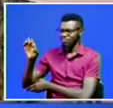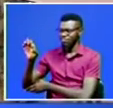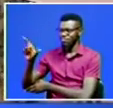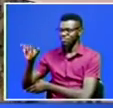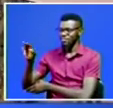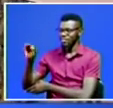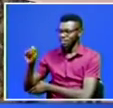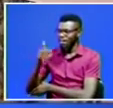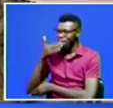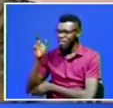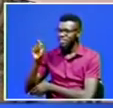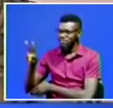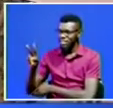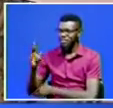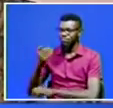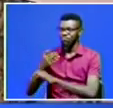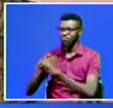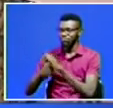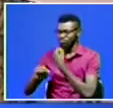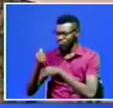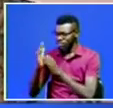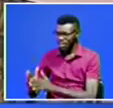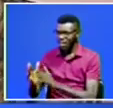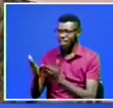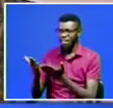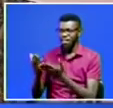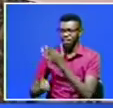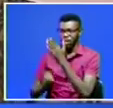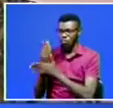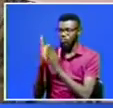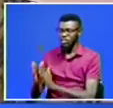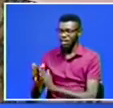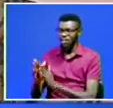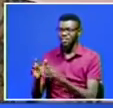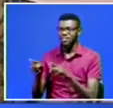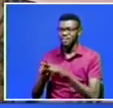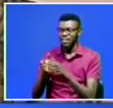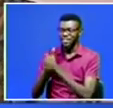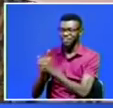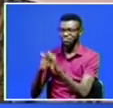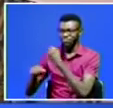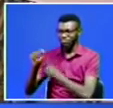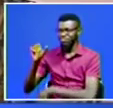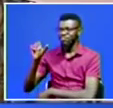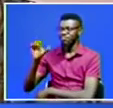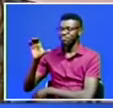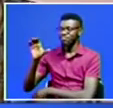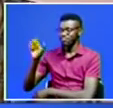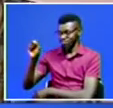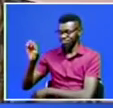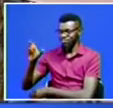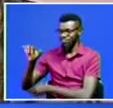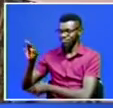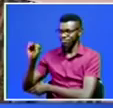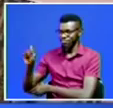Best TV Drama Producer, Ruben Odanga. Yeah. You vote for Best Lead Actress, Celestine Gachuhi, Selina.